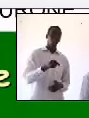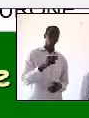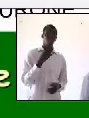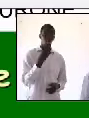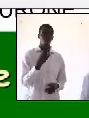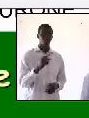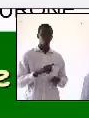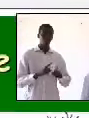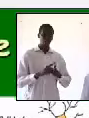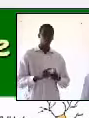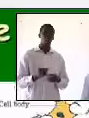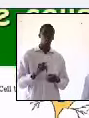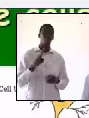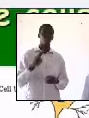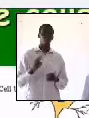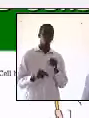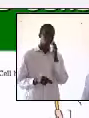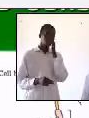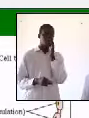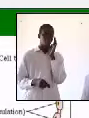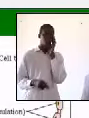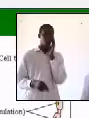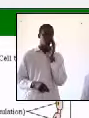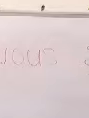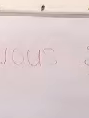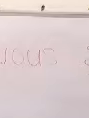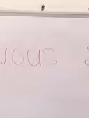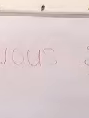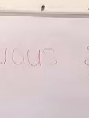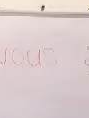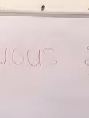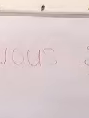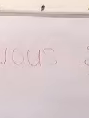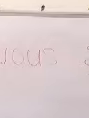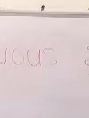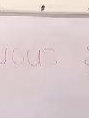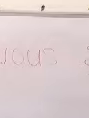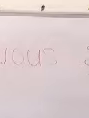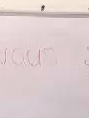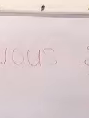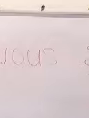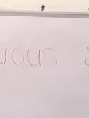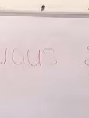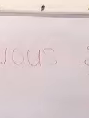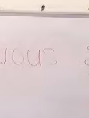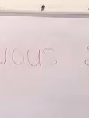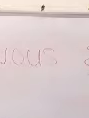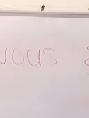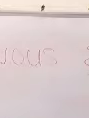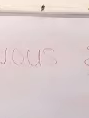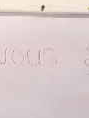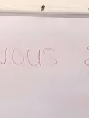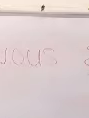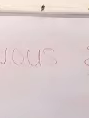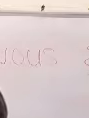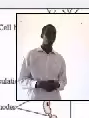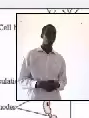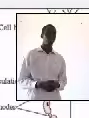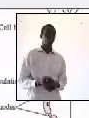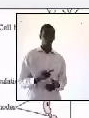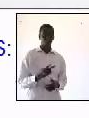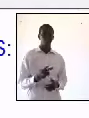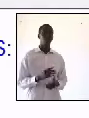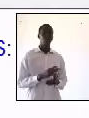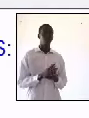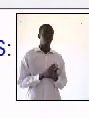diagram, we have a diagram to show the types of neurons. So the three types of neurons are the sensory neuron, the